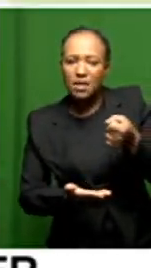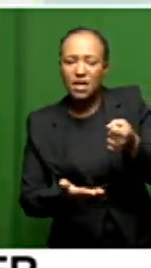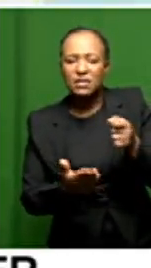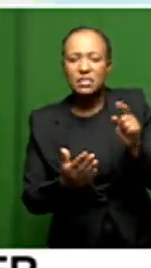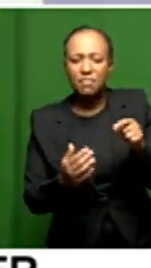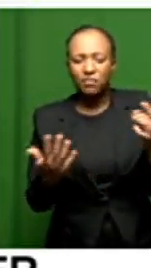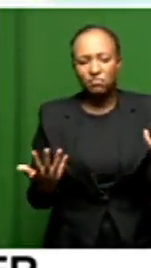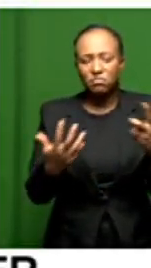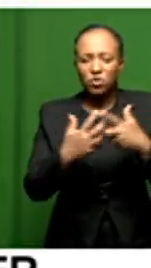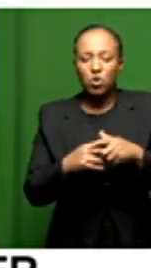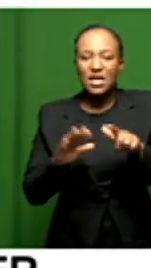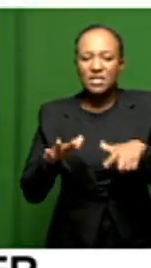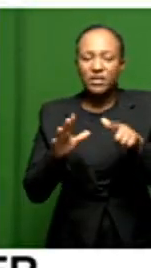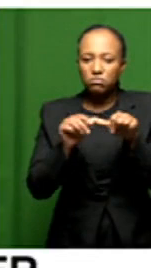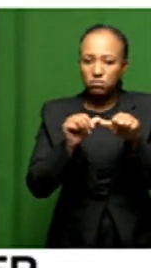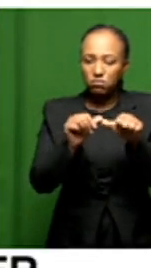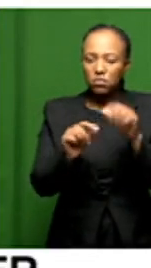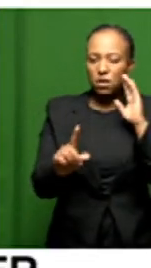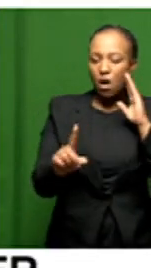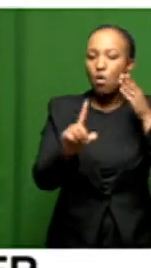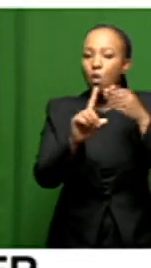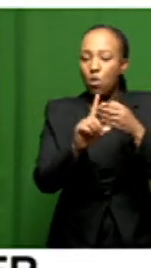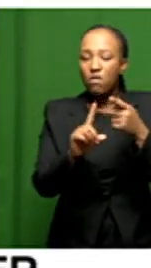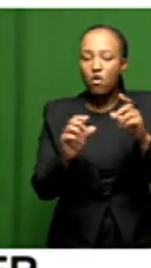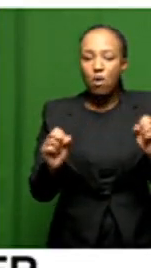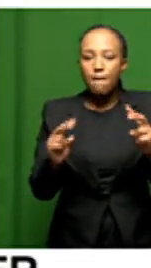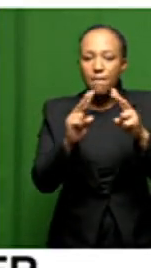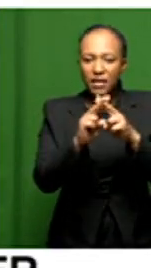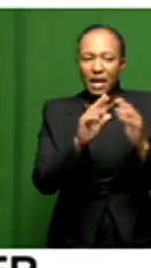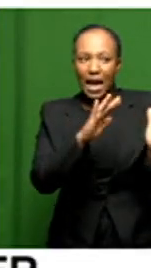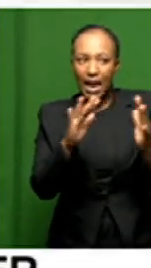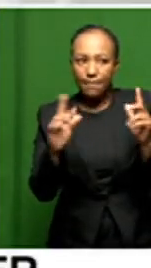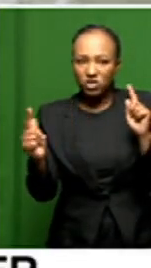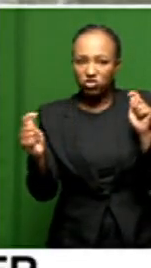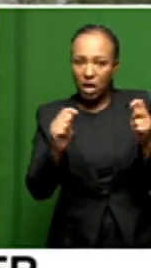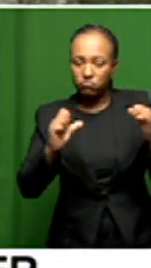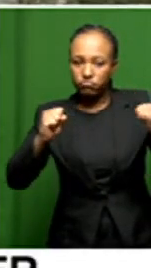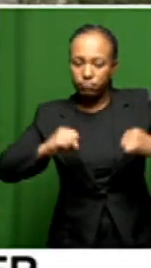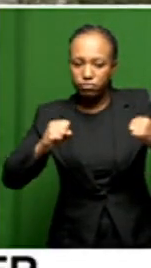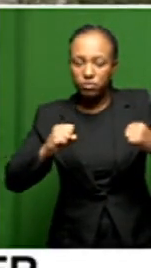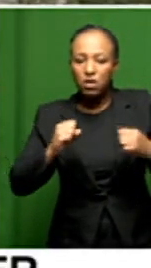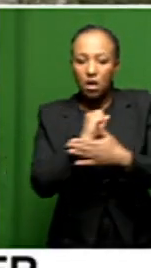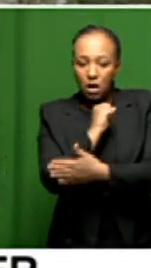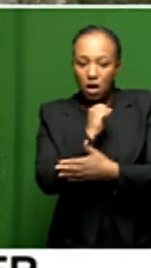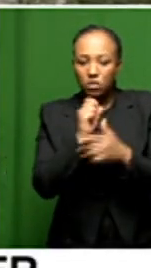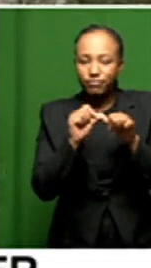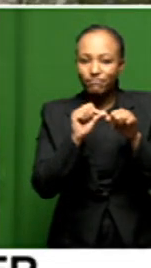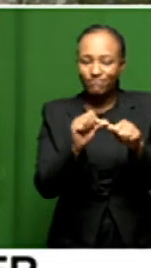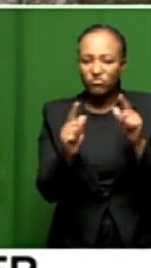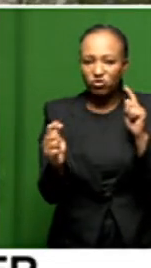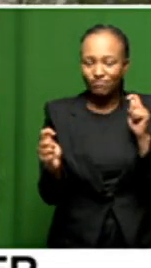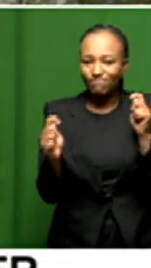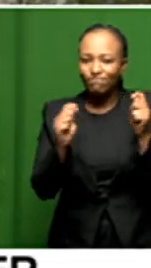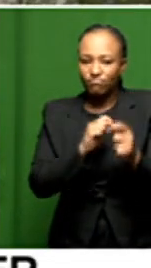with the 17 Sustainable Development Goals and the Paris Climate Change Agreement, just as countries prepare for a game-changing